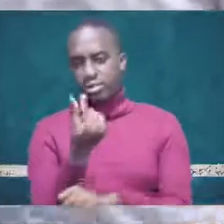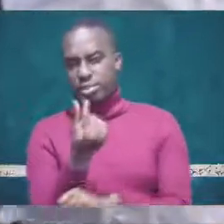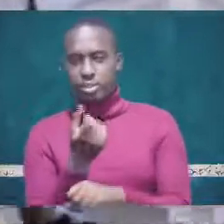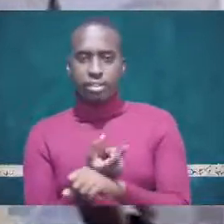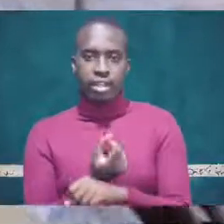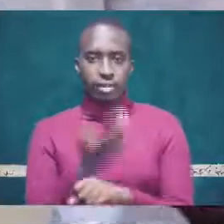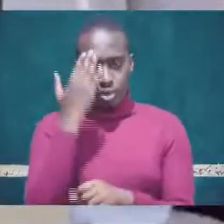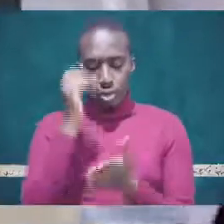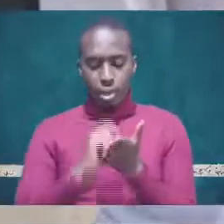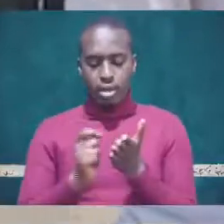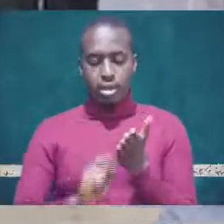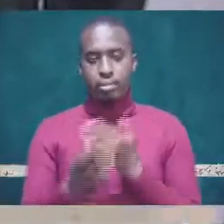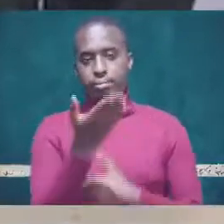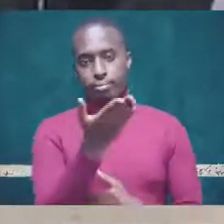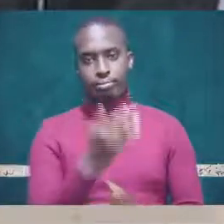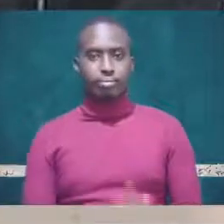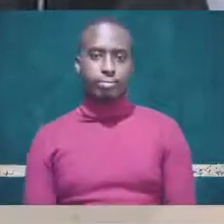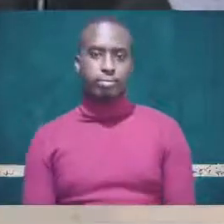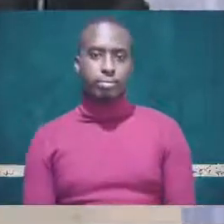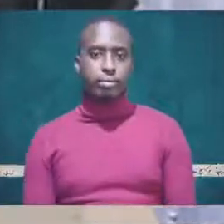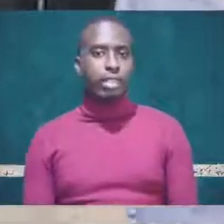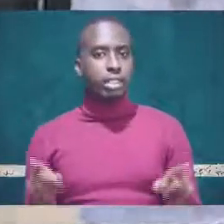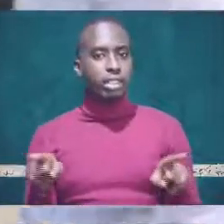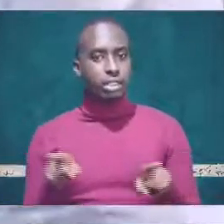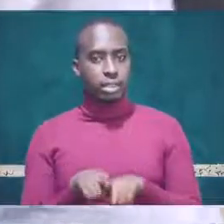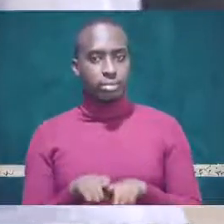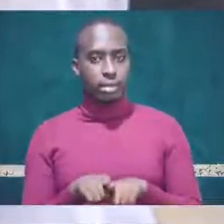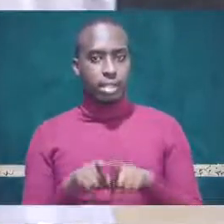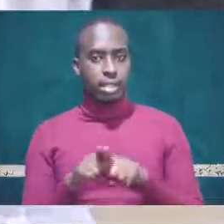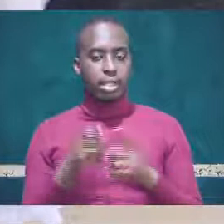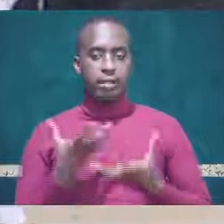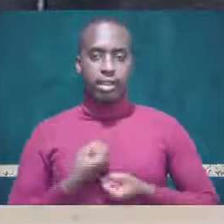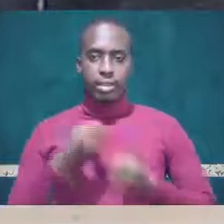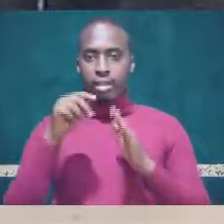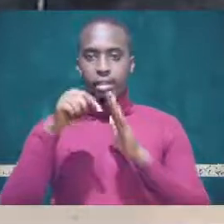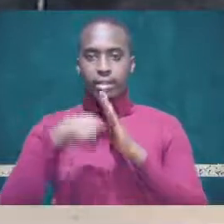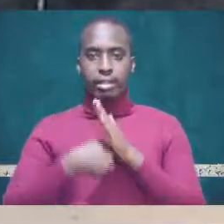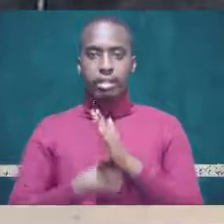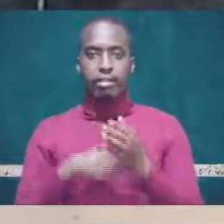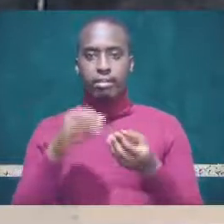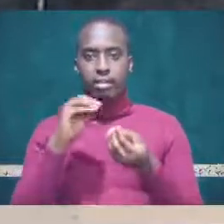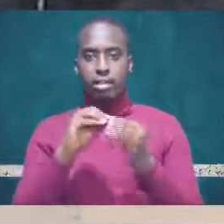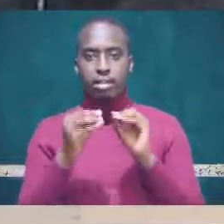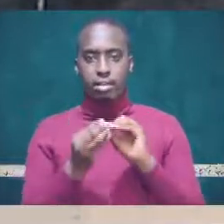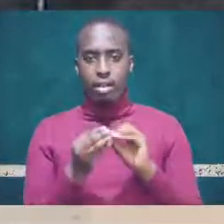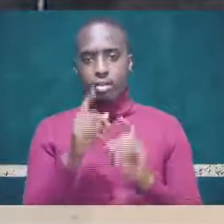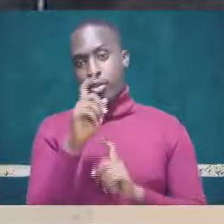for you to complete writing that. As I take details about question number 5.